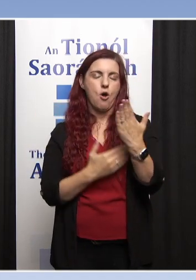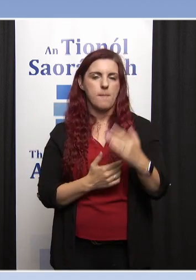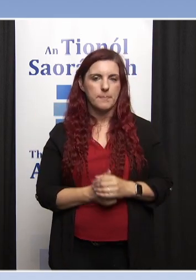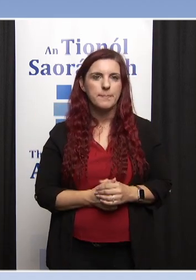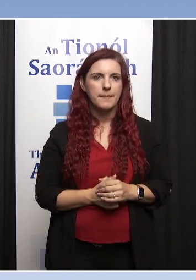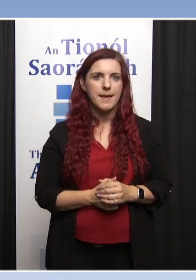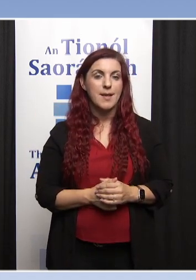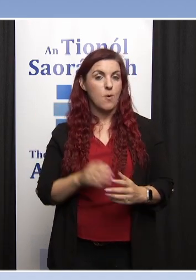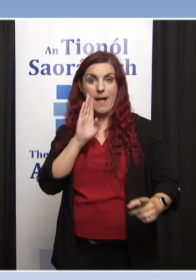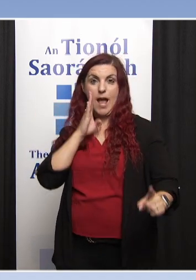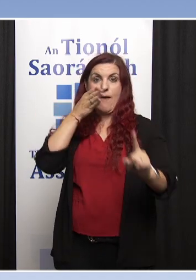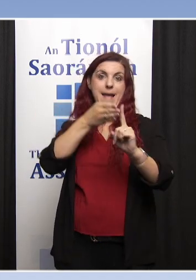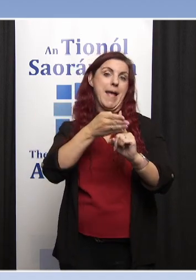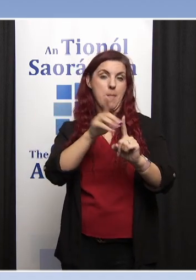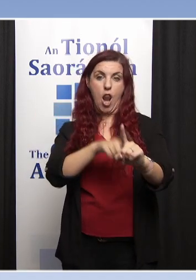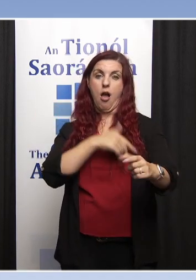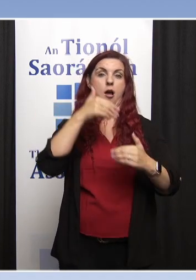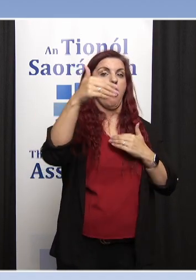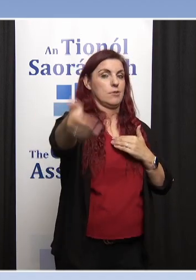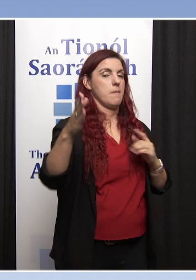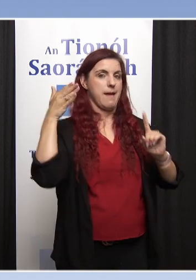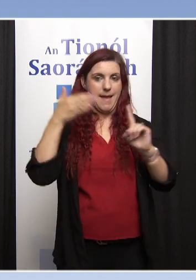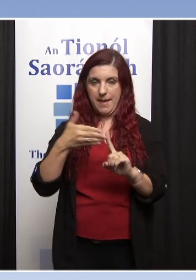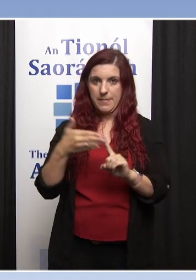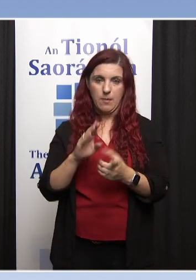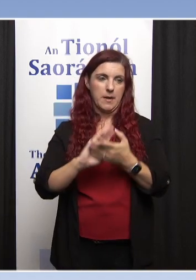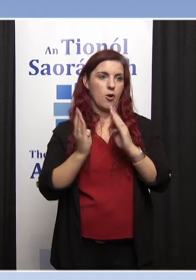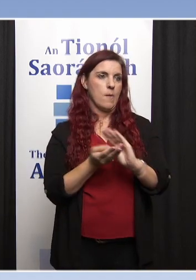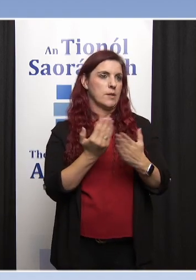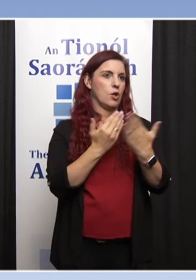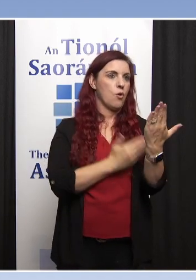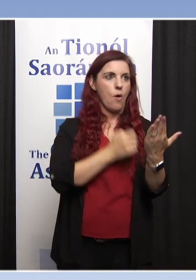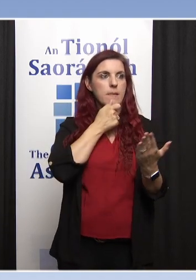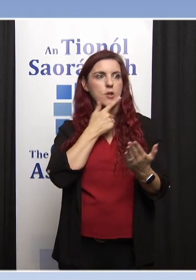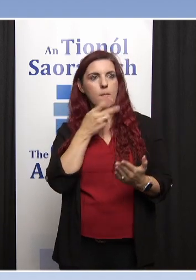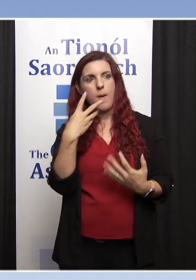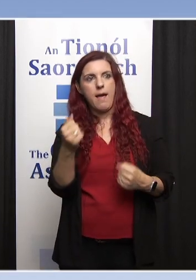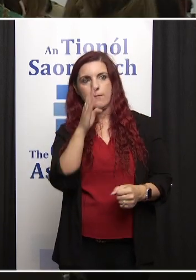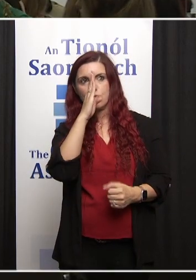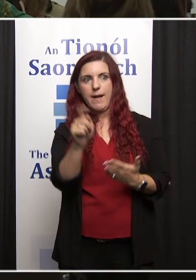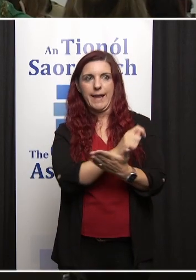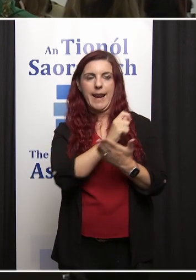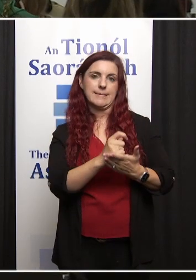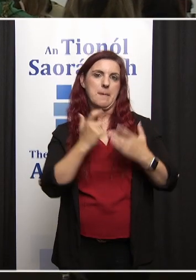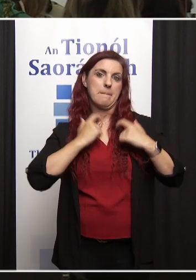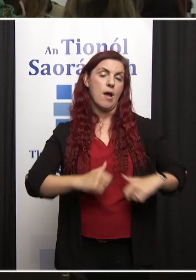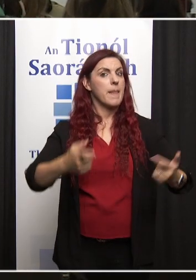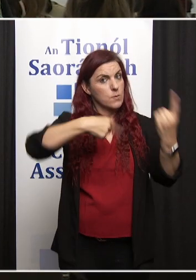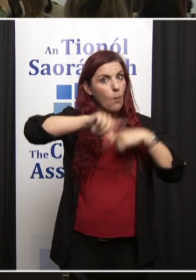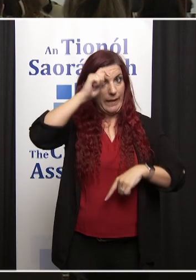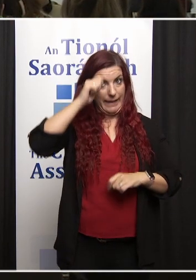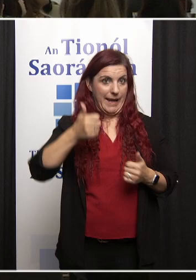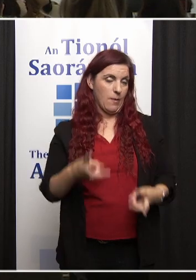our objective here, is that it becomes law that Dublin will have a directly elected mayor. Well, that's what we think. Well, that's what I